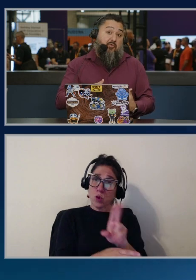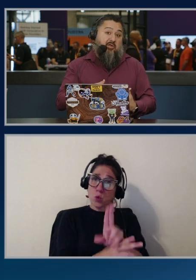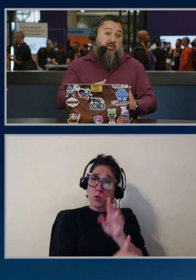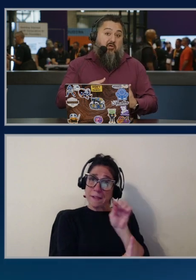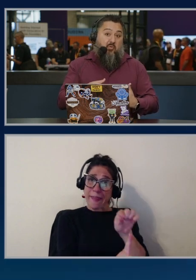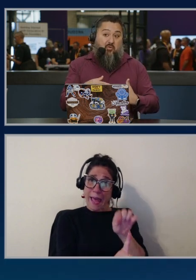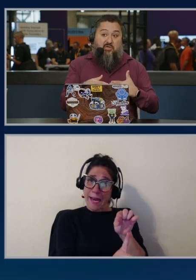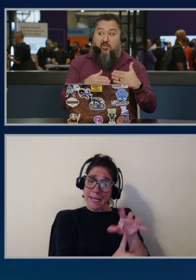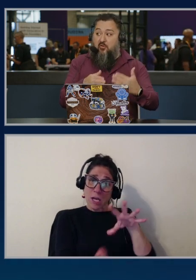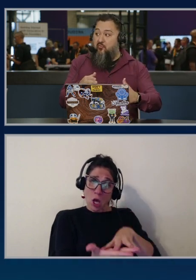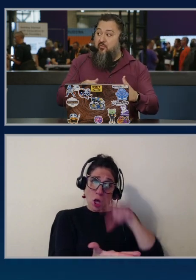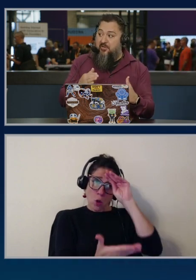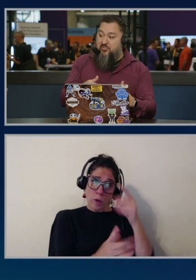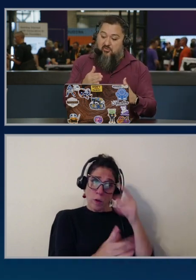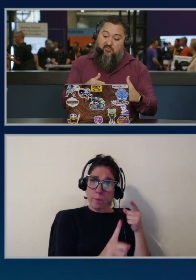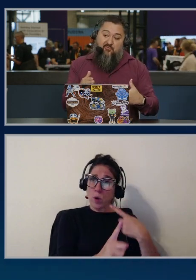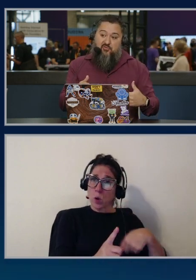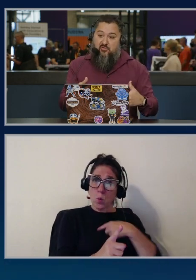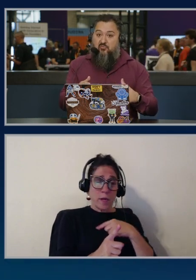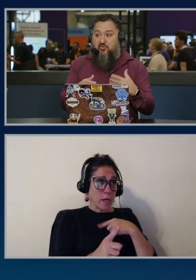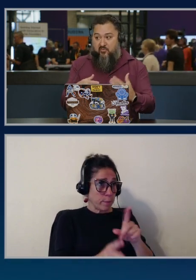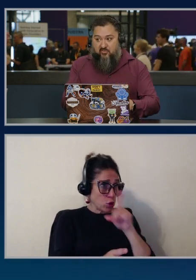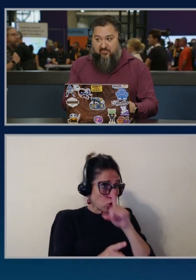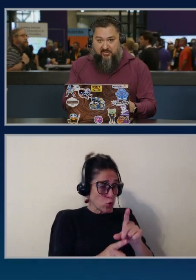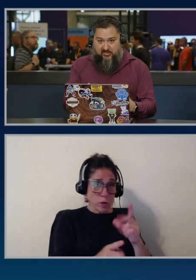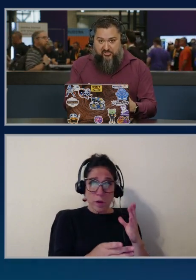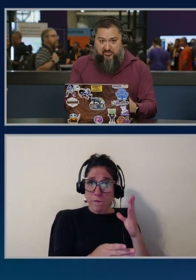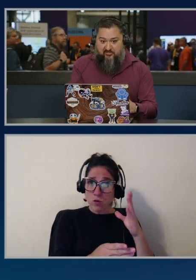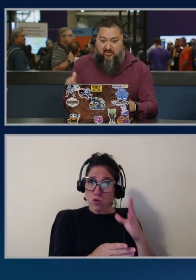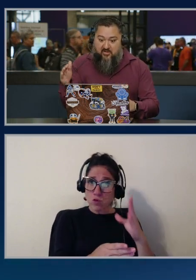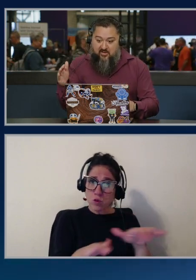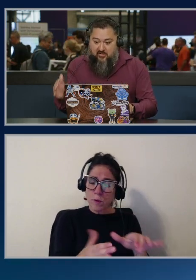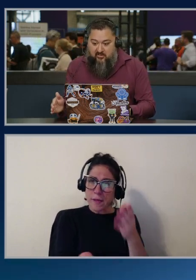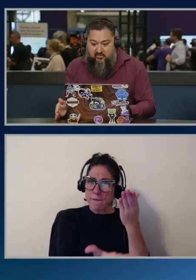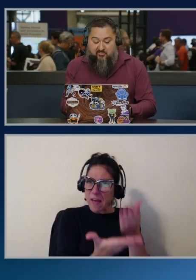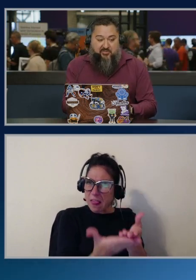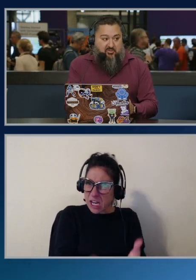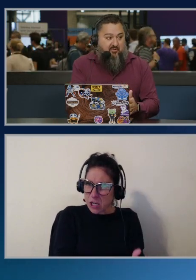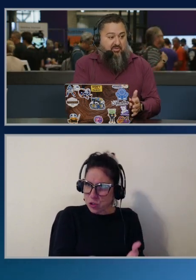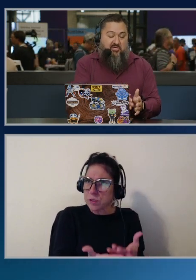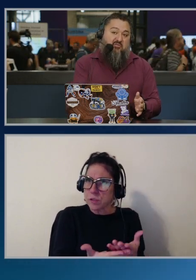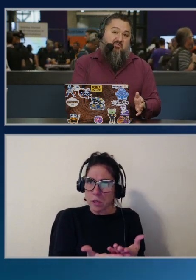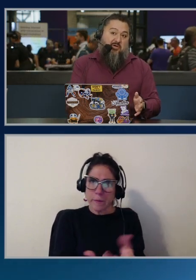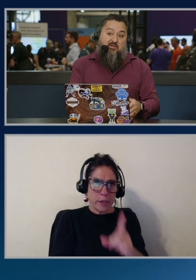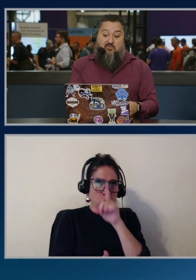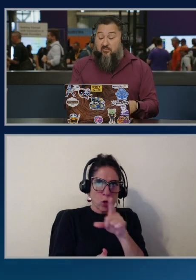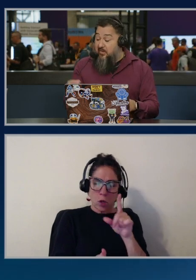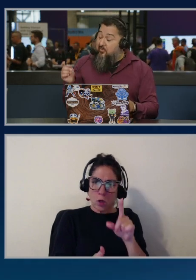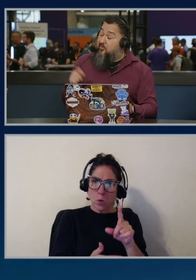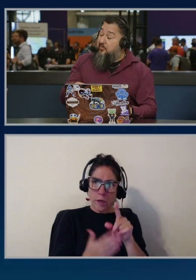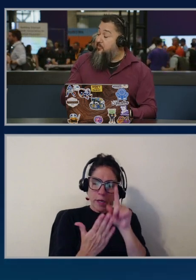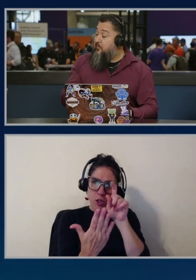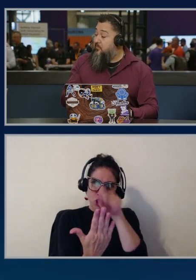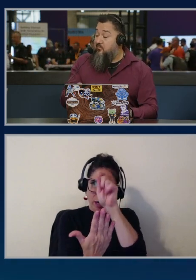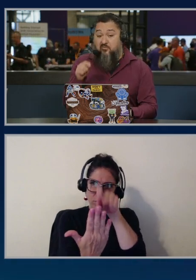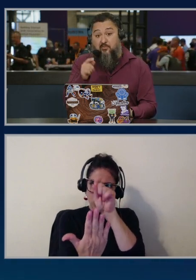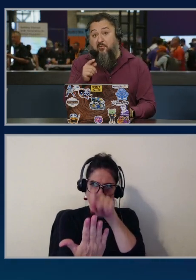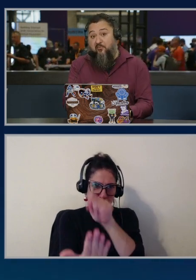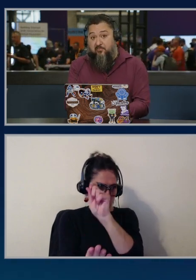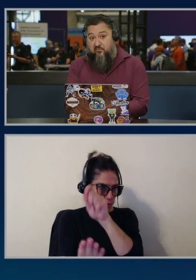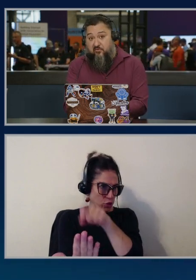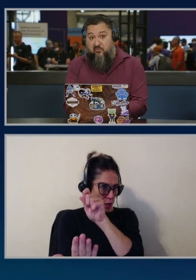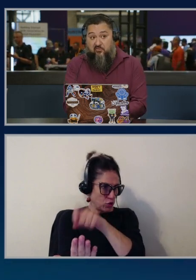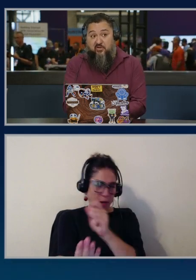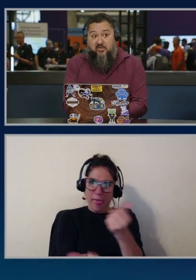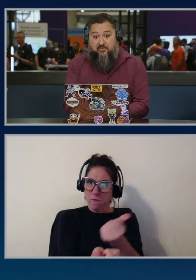learning point where we can go through and make sure in the future as we're doing these validations, let's be sure that we tick these boxes. And now looking at this is the